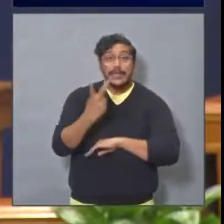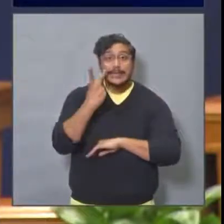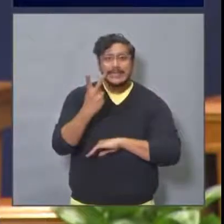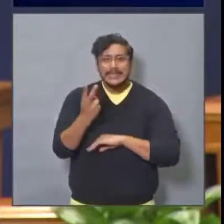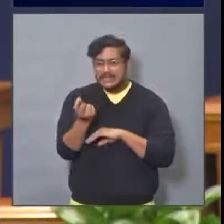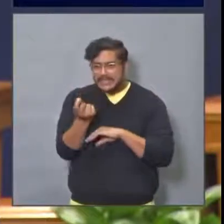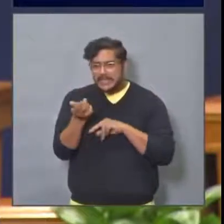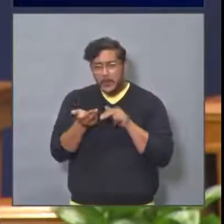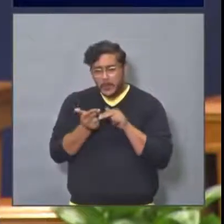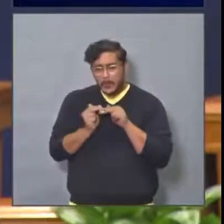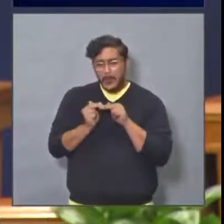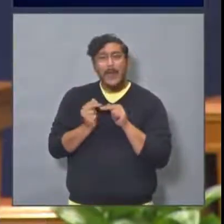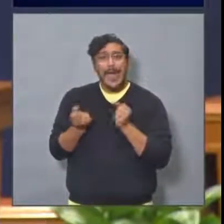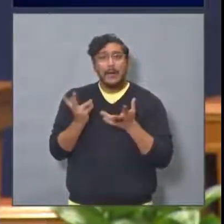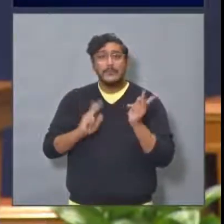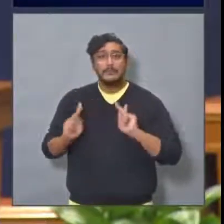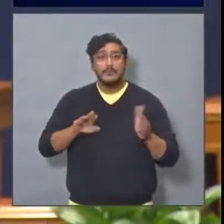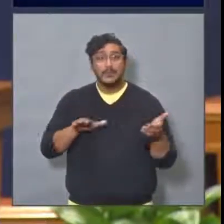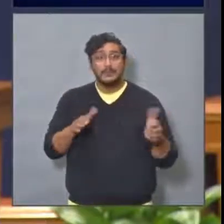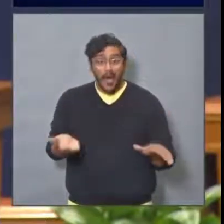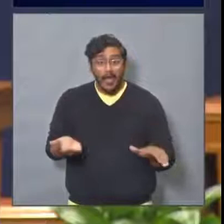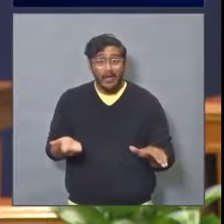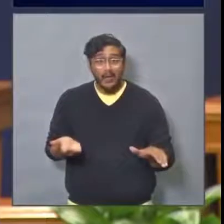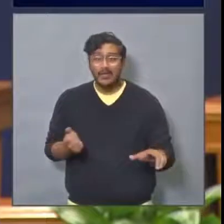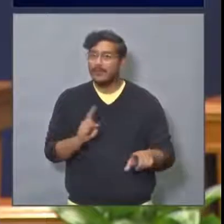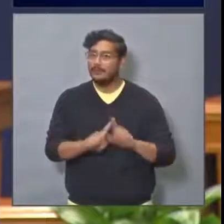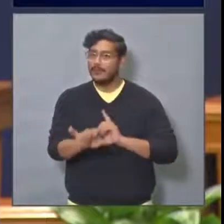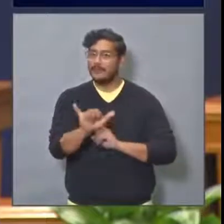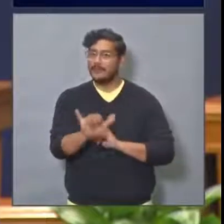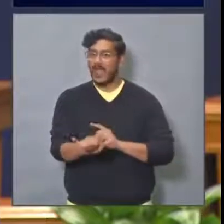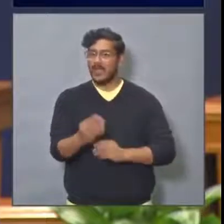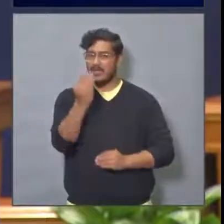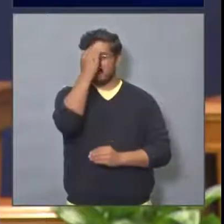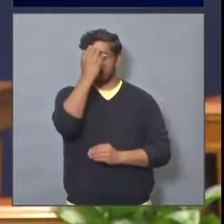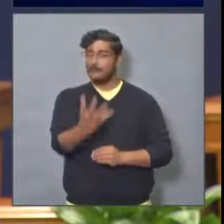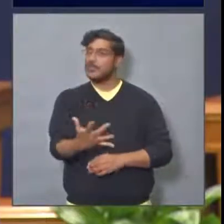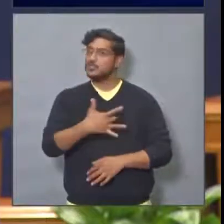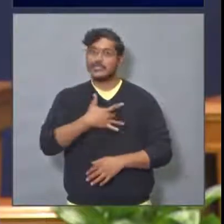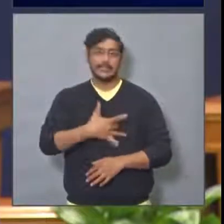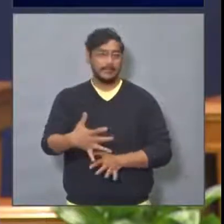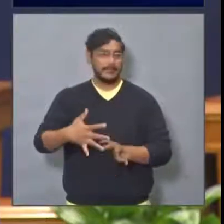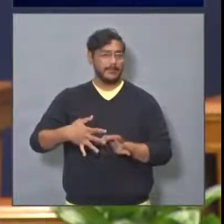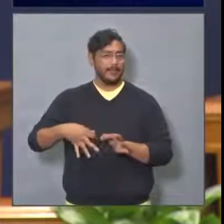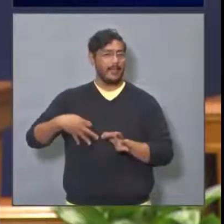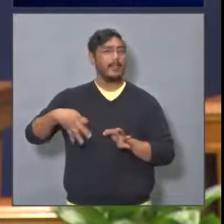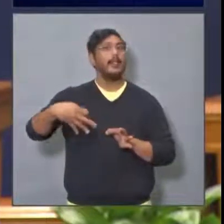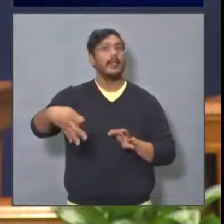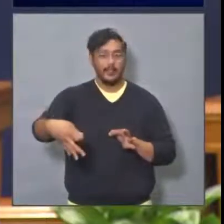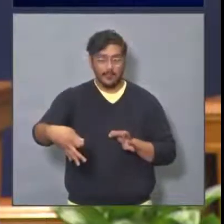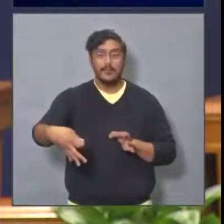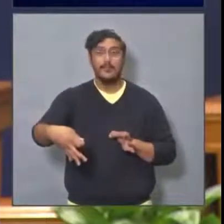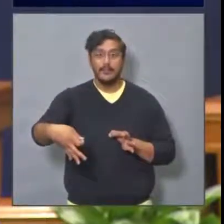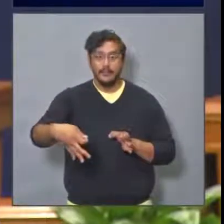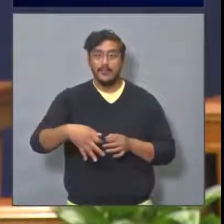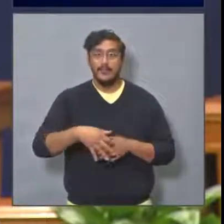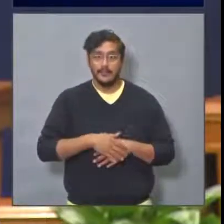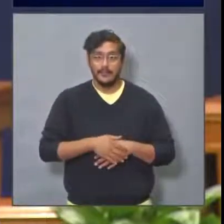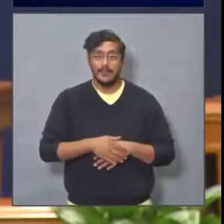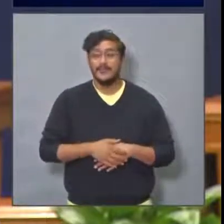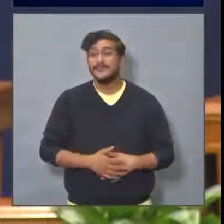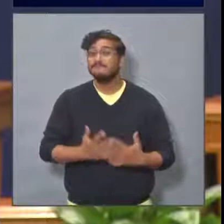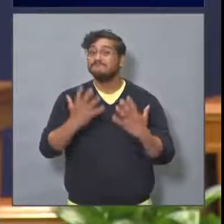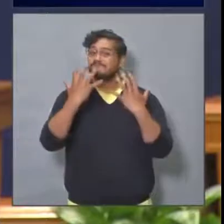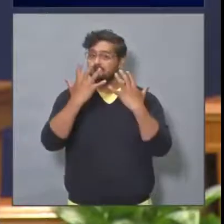in the number of deaths, although this is a data point that usually lags behind all others. Tragically, we